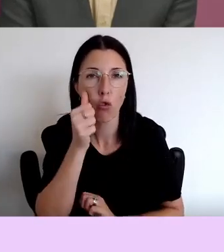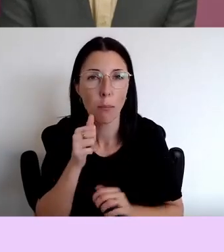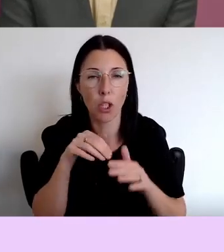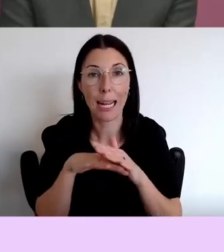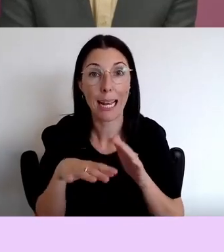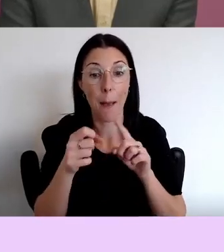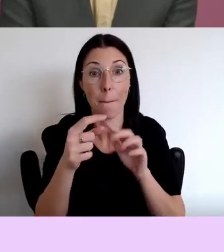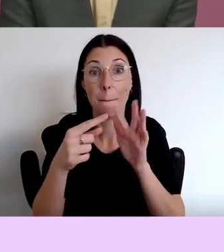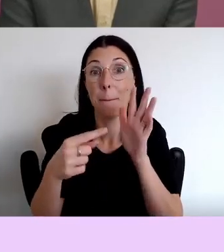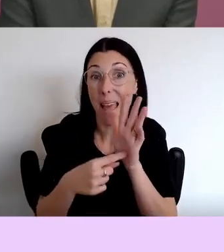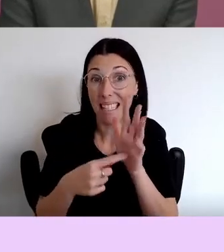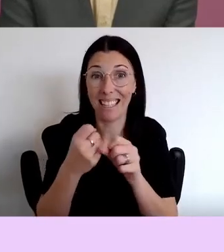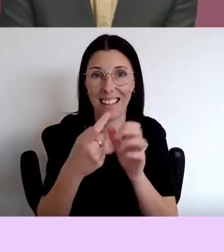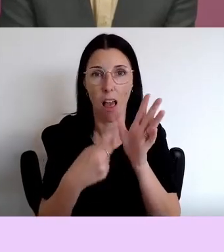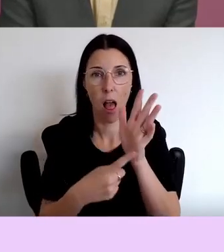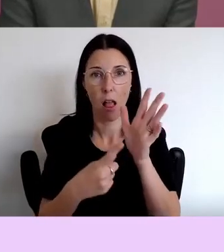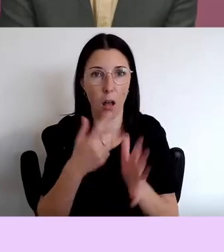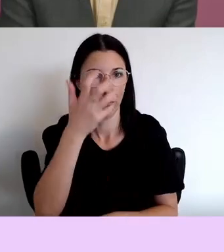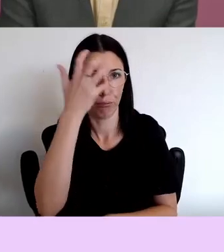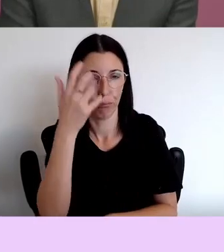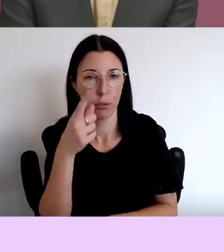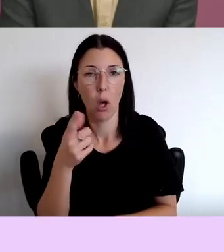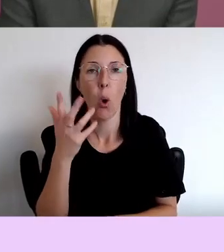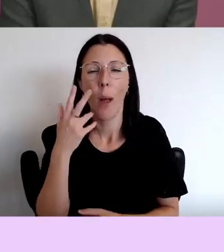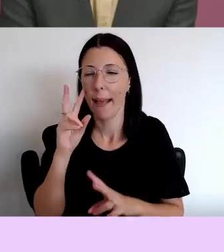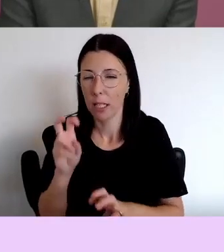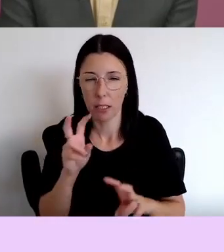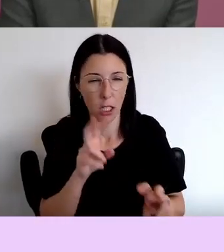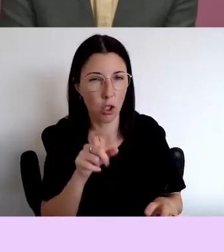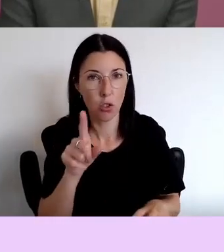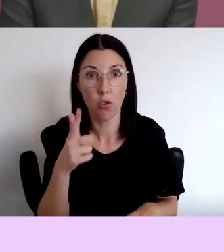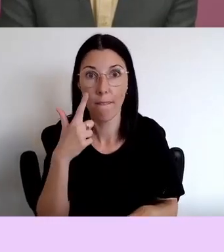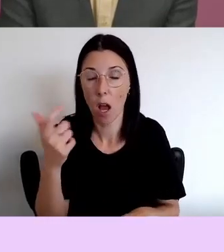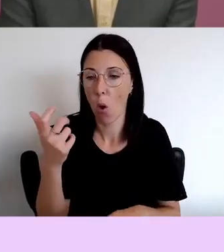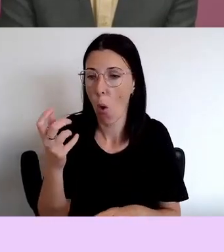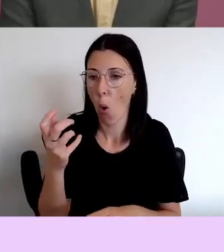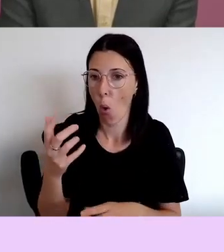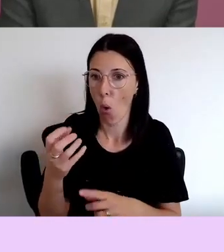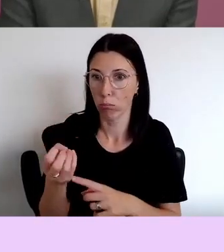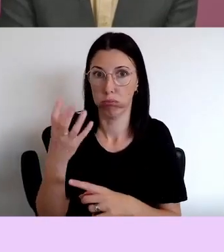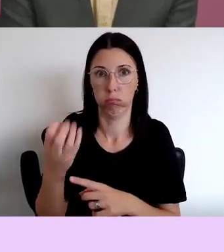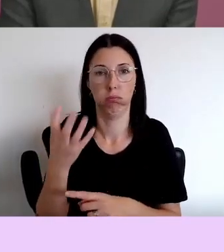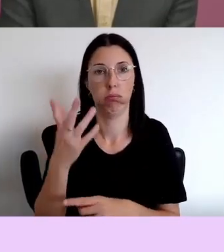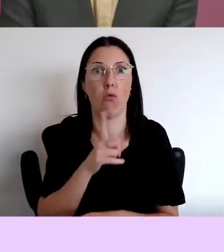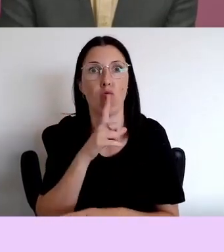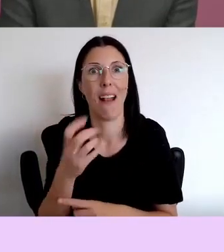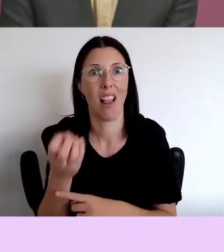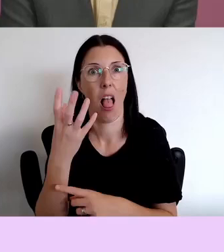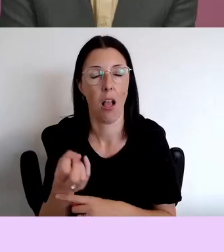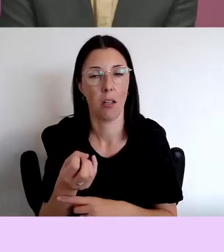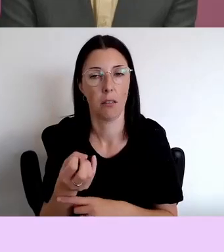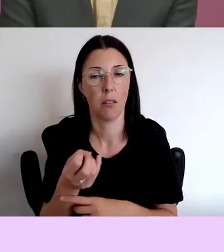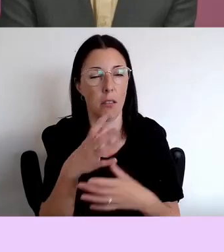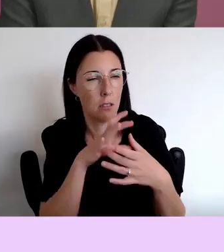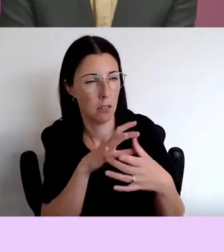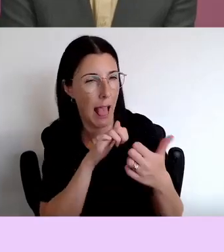the player, you encounter integrity red flags, collect evidence, and engage with allies who guide you through complex